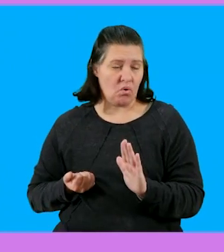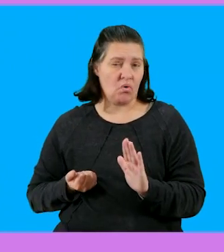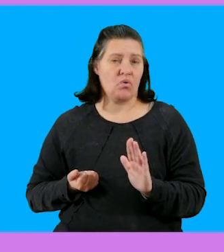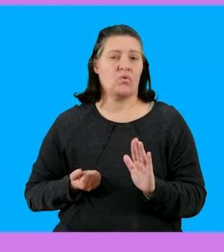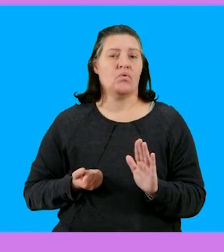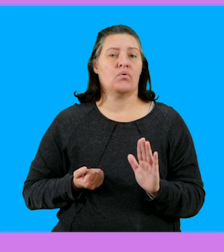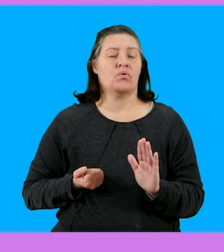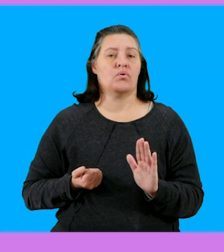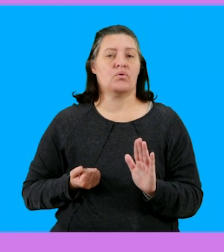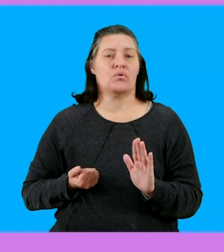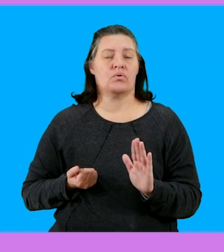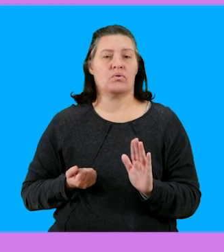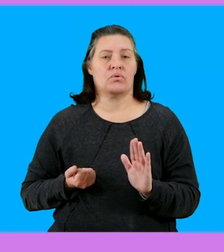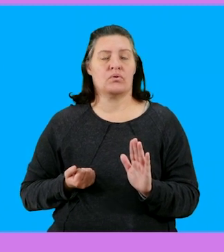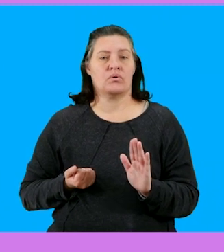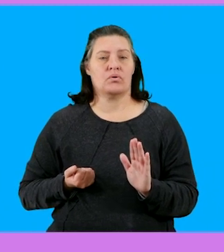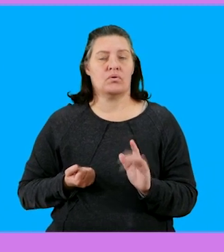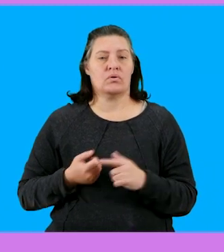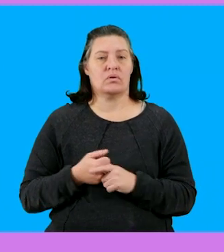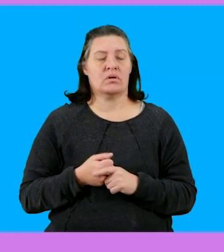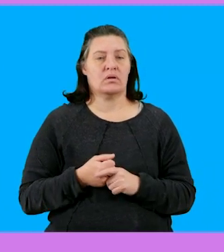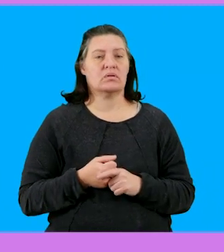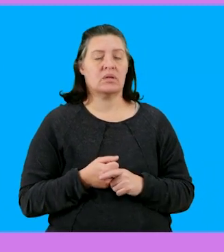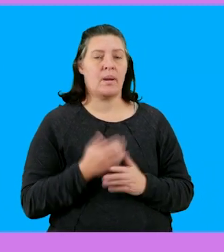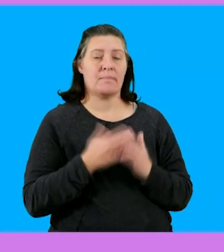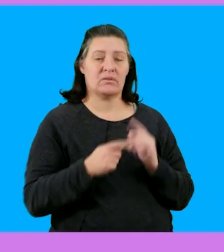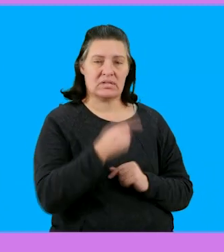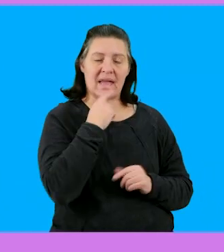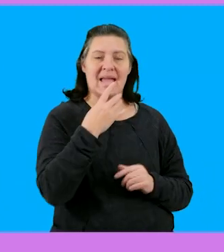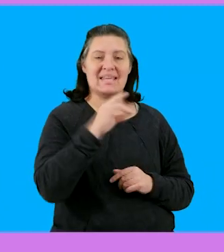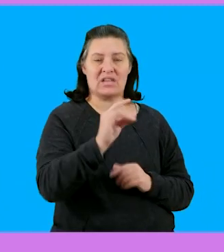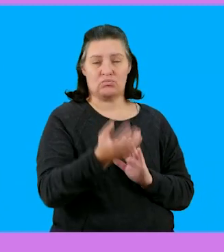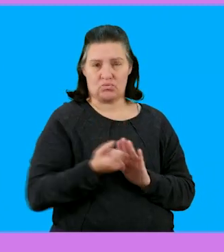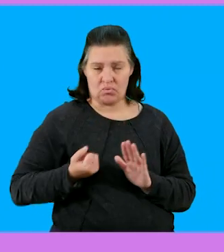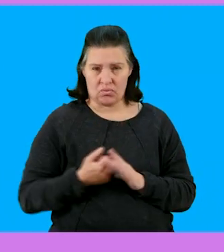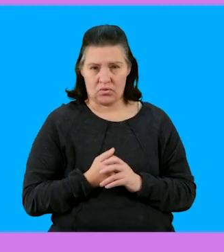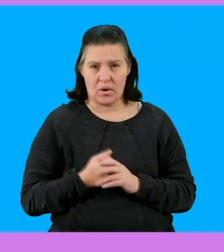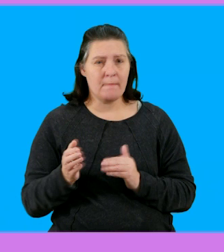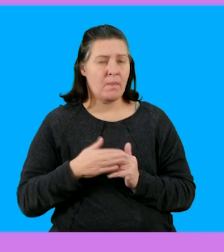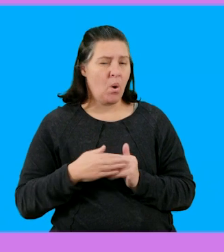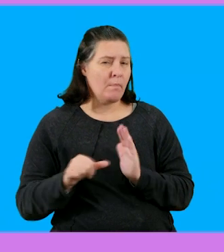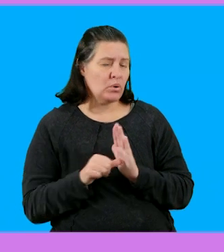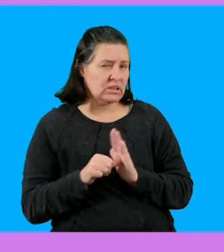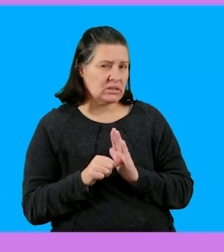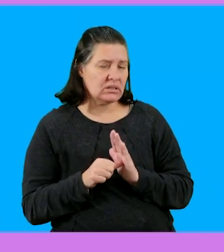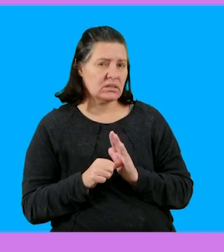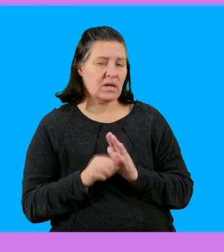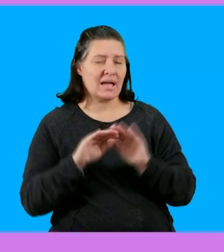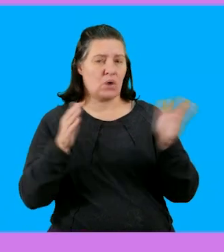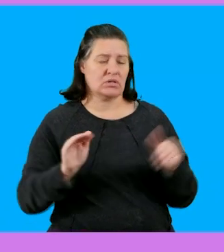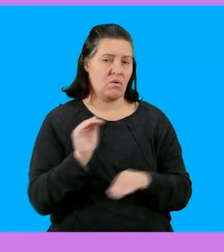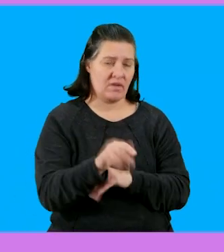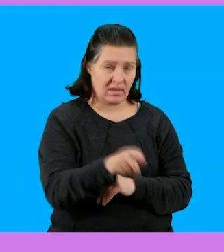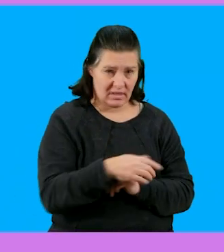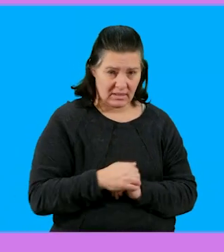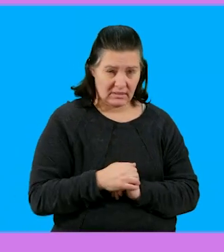so therefore I go with or to the part that says cash withdrawals. What else is important? It is over